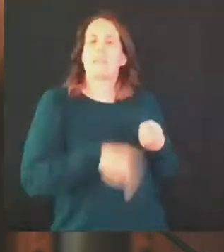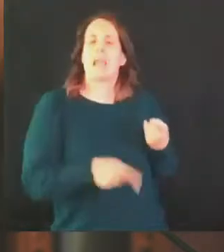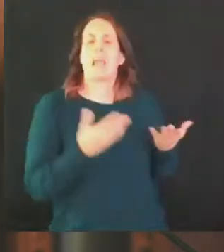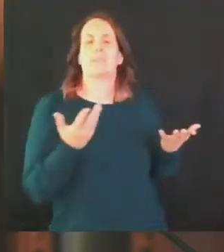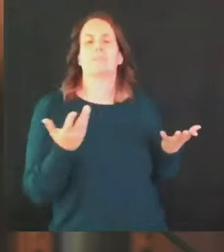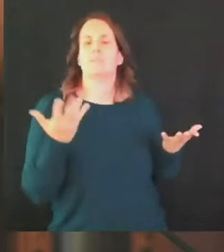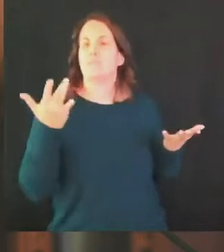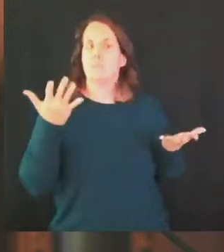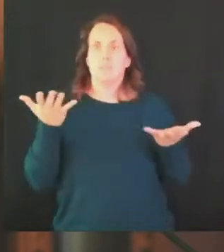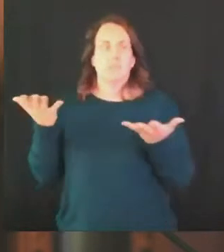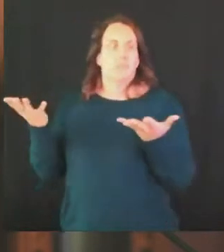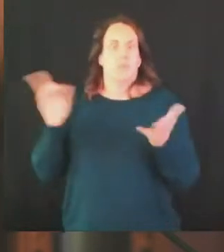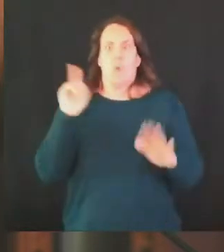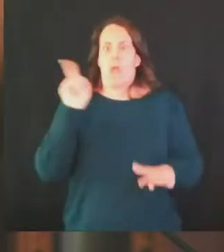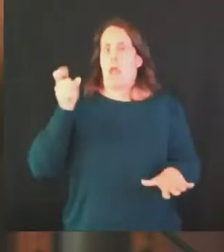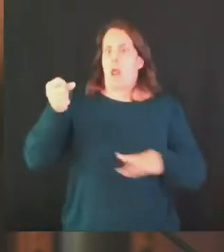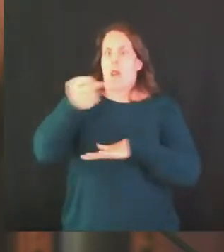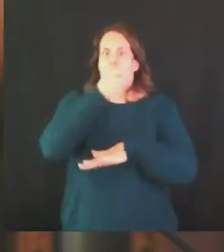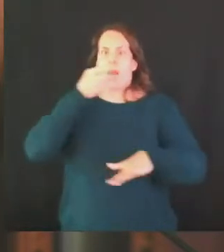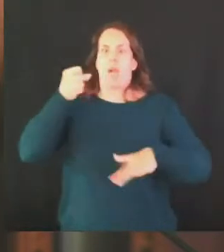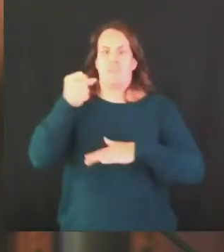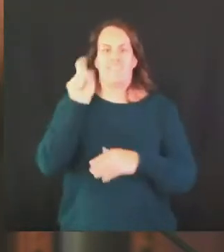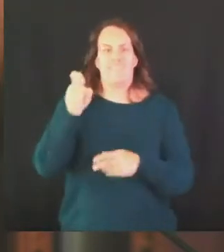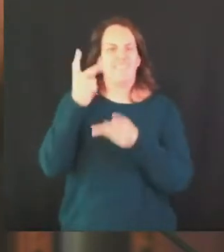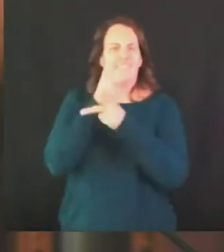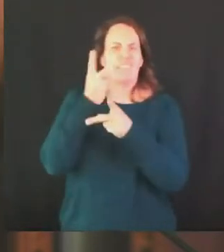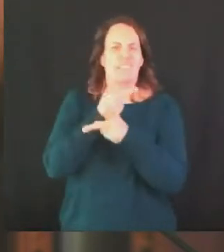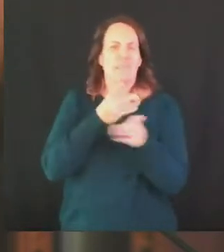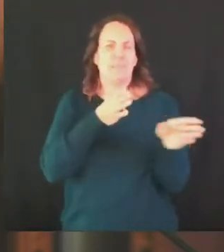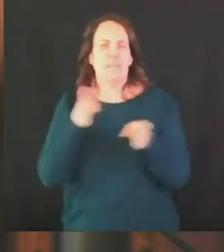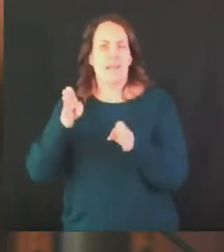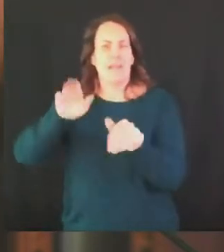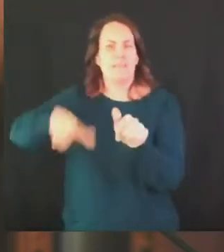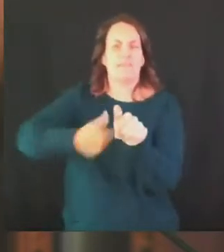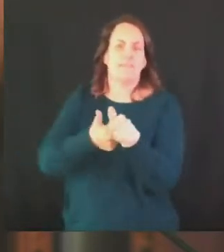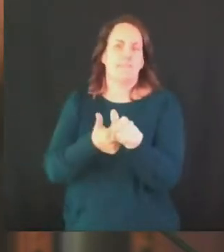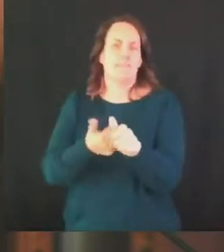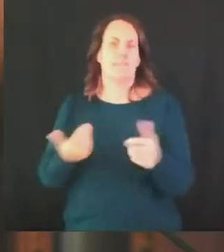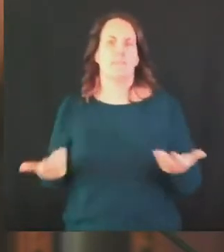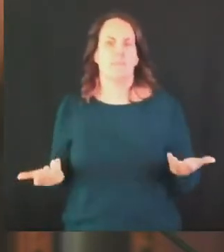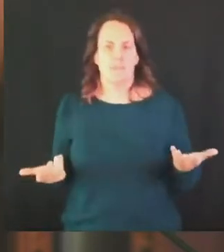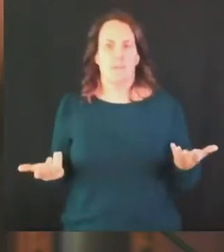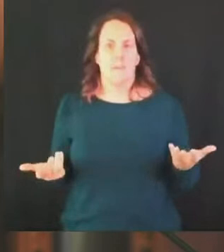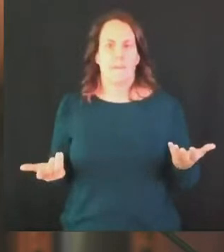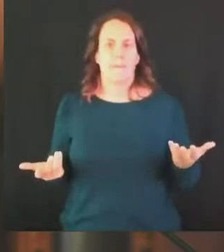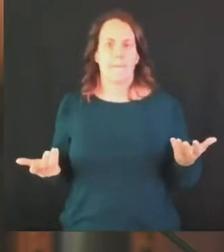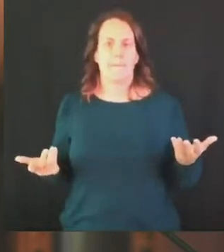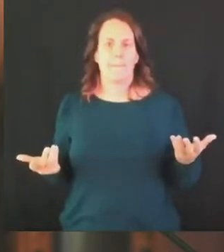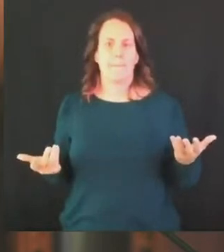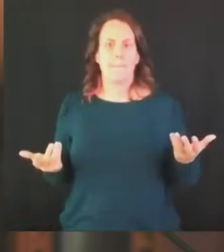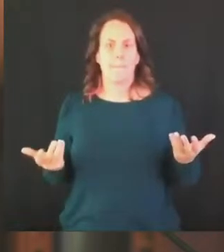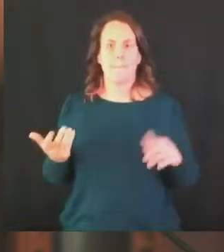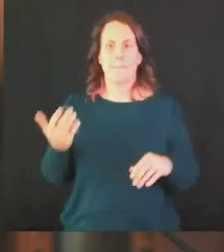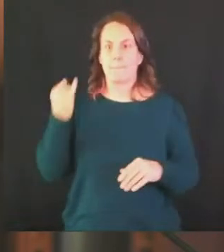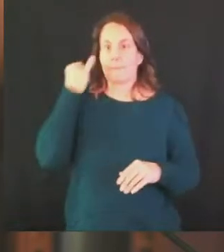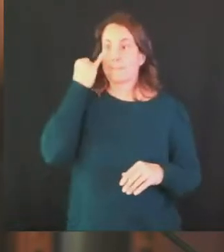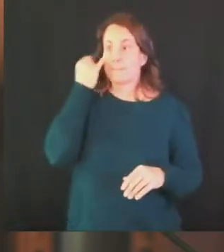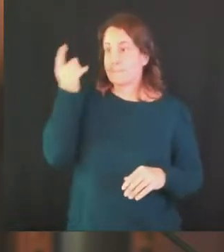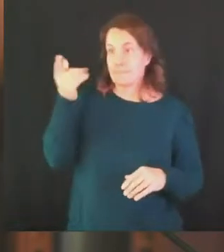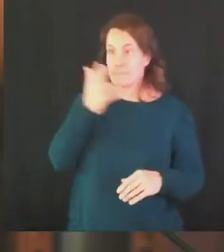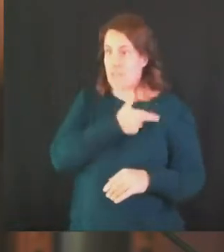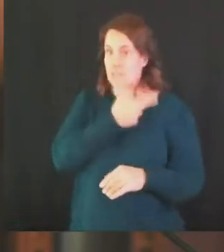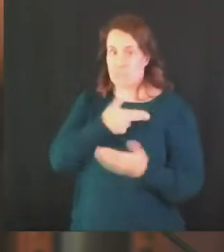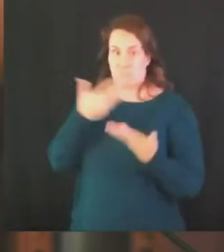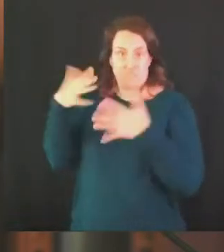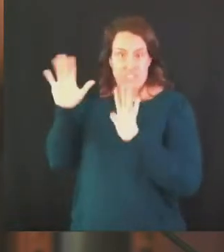care, but whose skilled nursing facility may be temporarily not able to take them because of